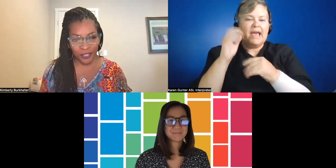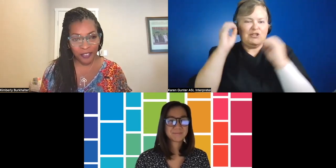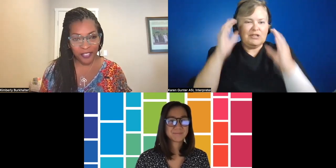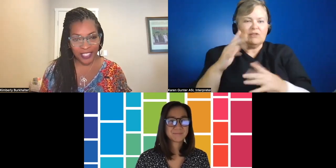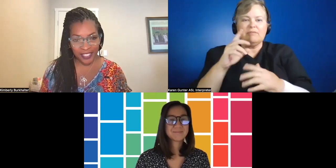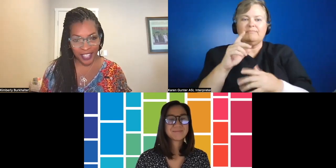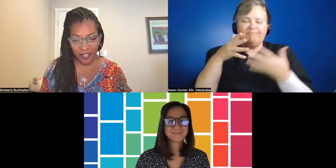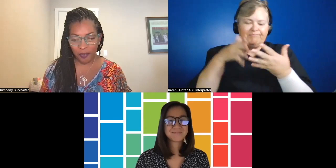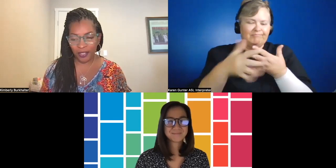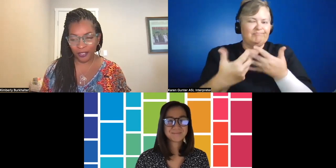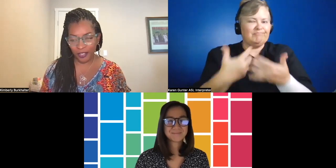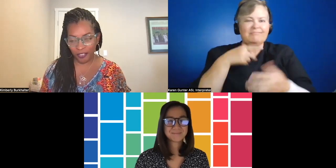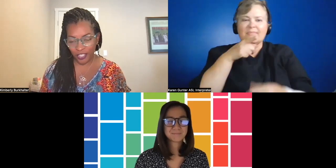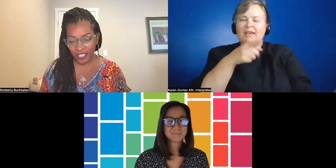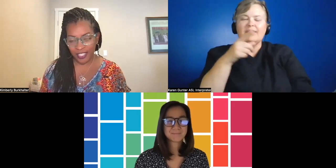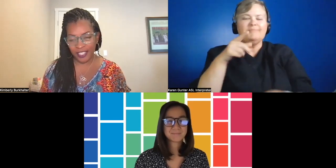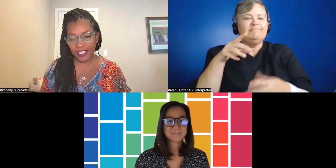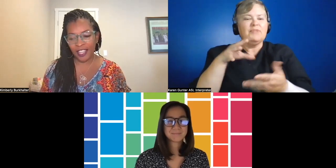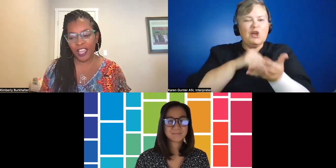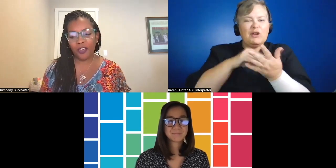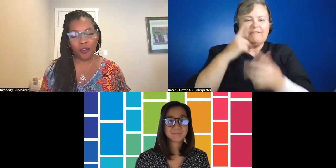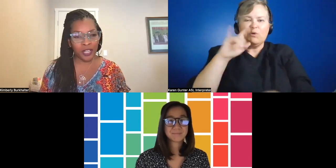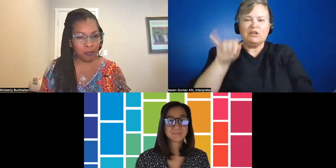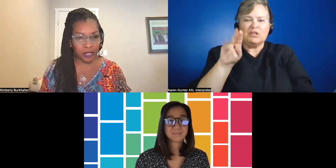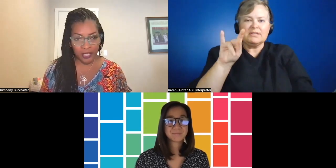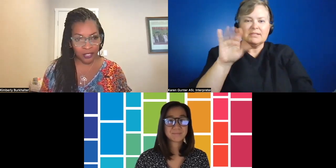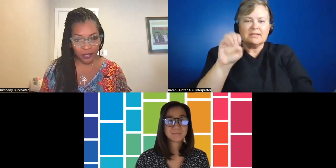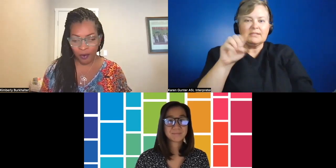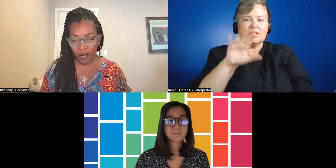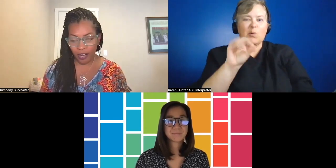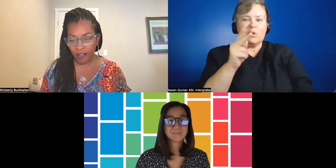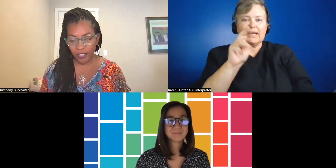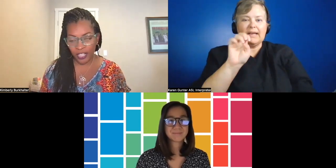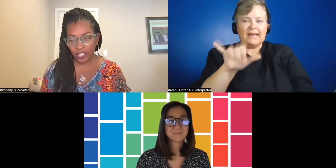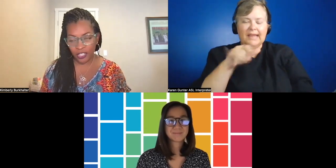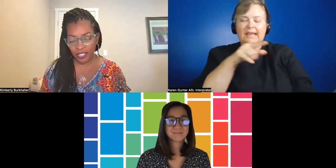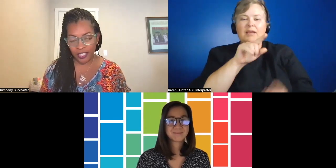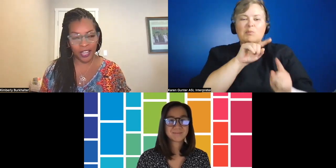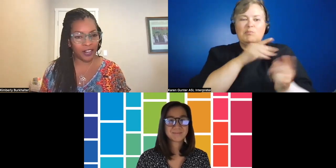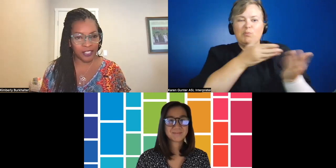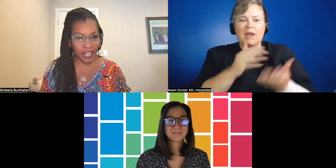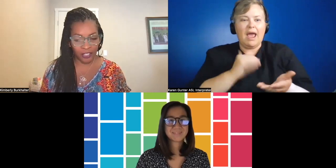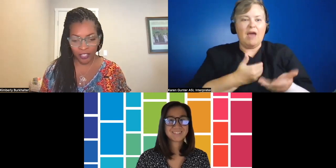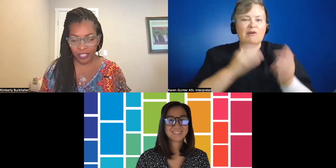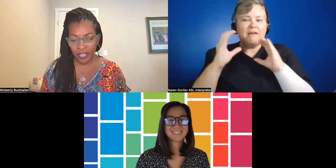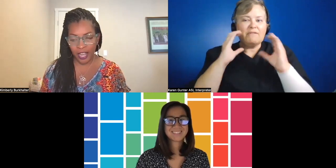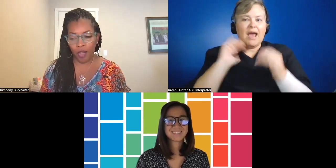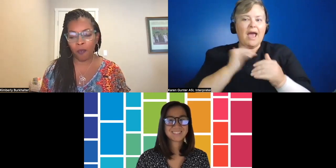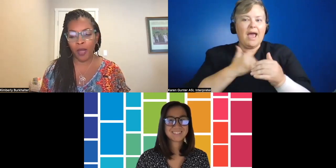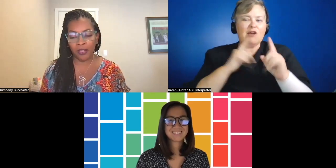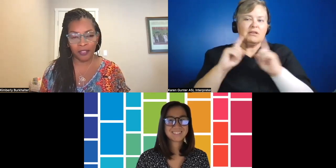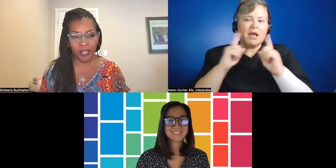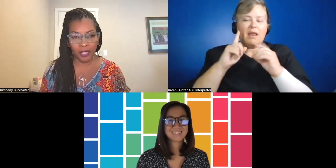professional learning facilitator with Learning for Justice. Courtney brings to our conversation today, our dialogue today,